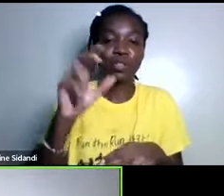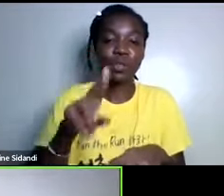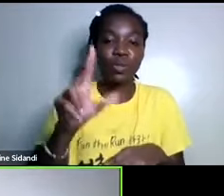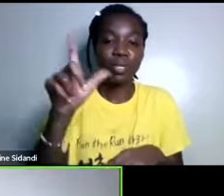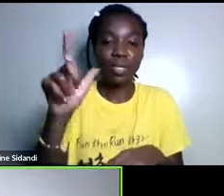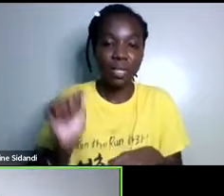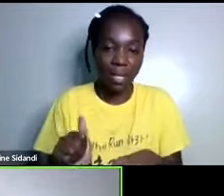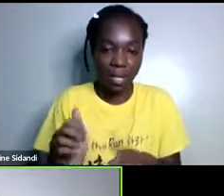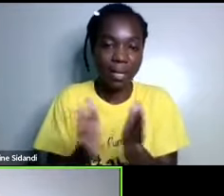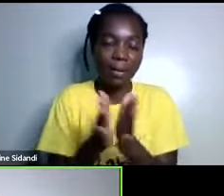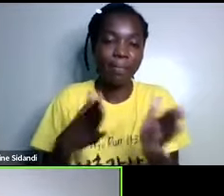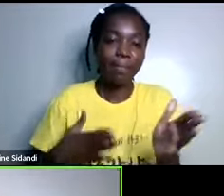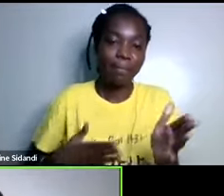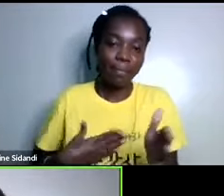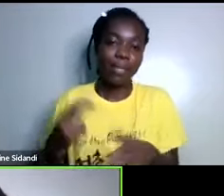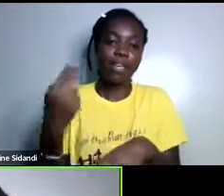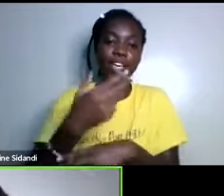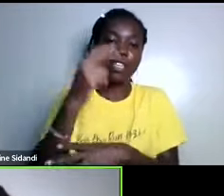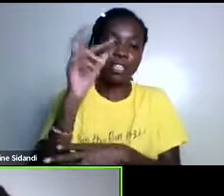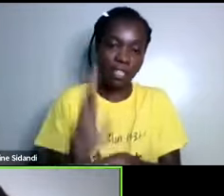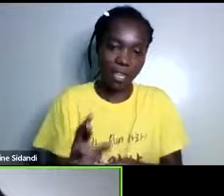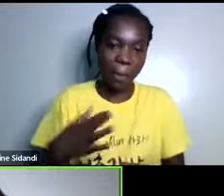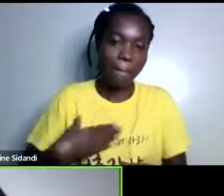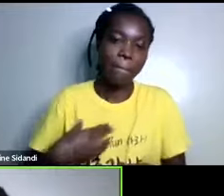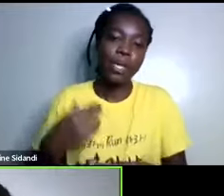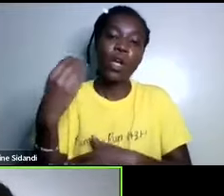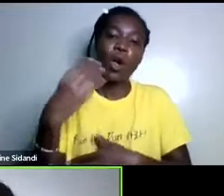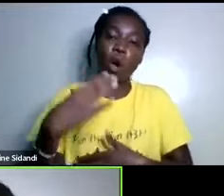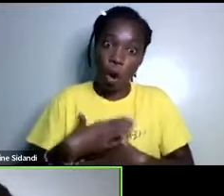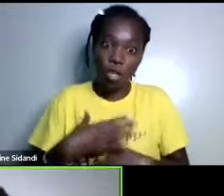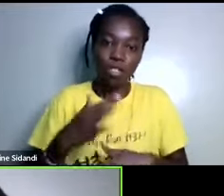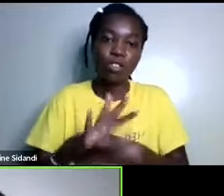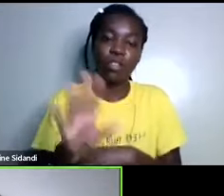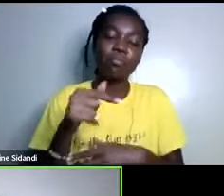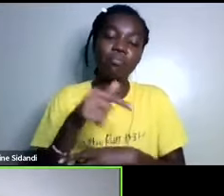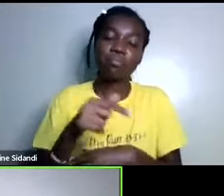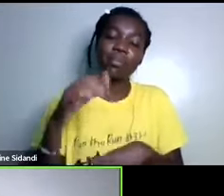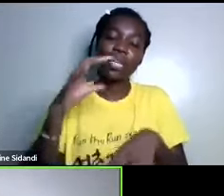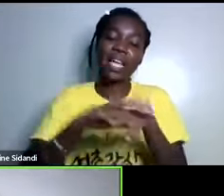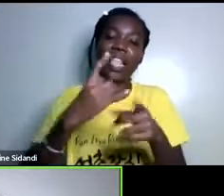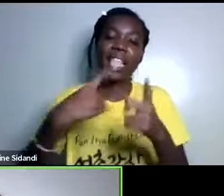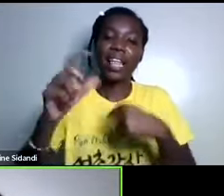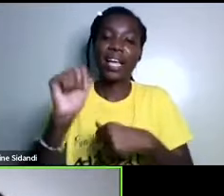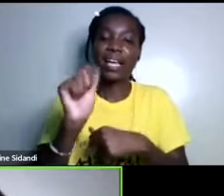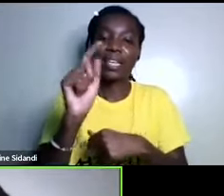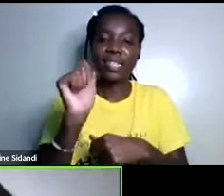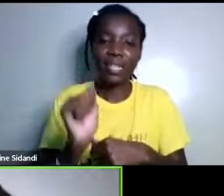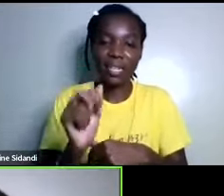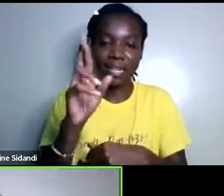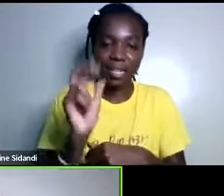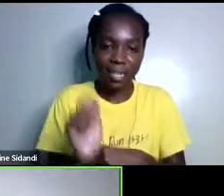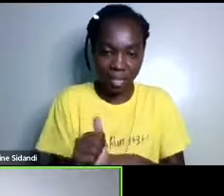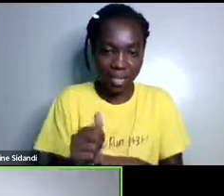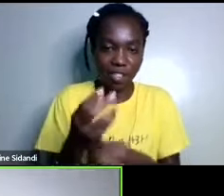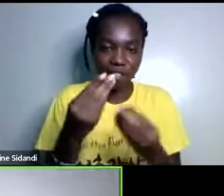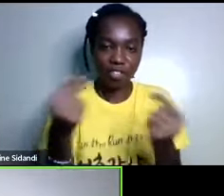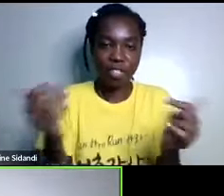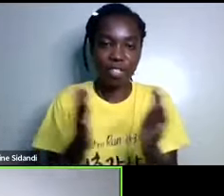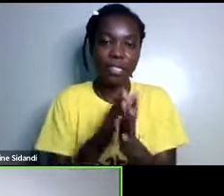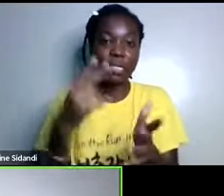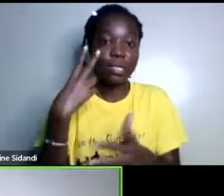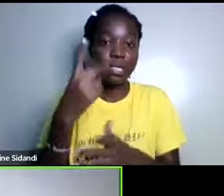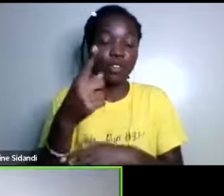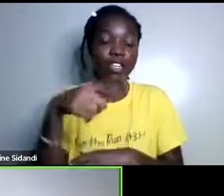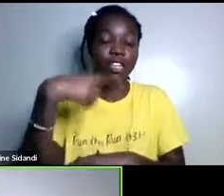and trainer with Atara Solutions. I am your host. This is Get It Right with Atara Solutions, and we get it right. See you next Tuesday